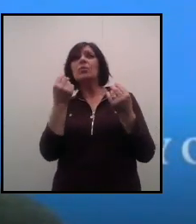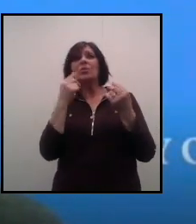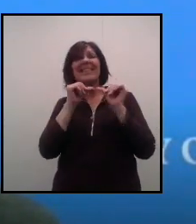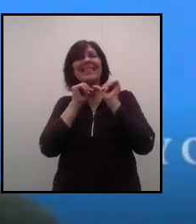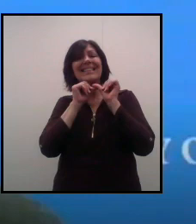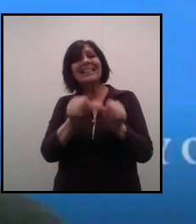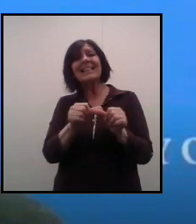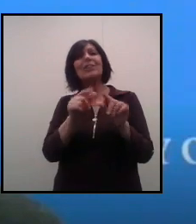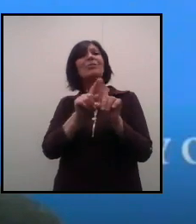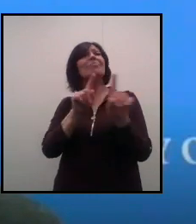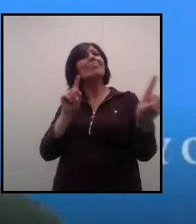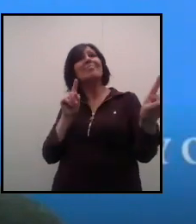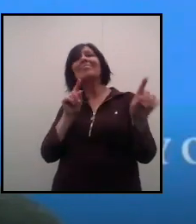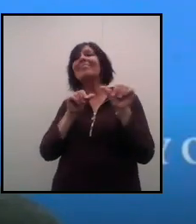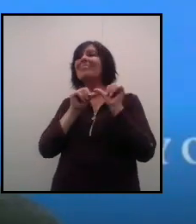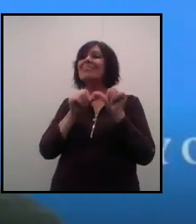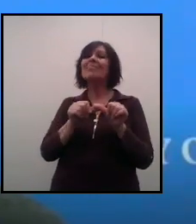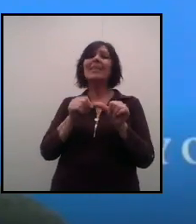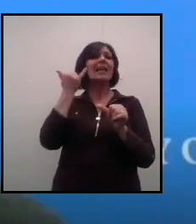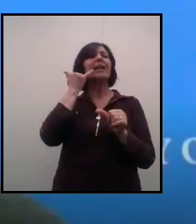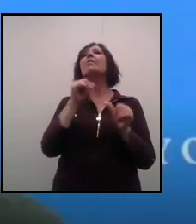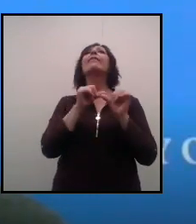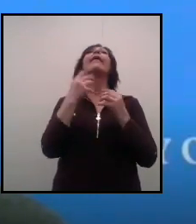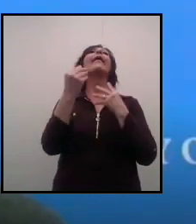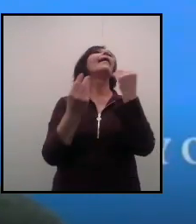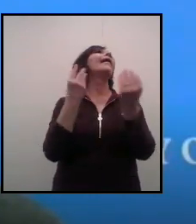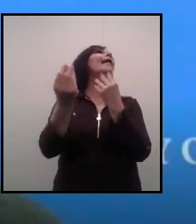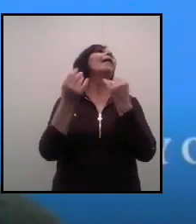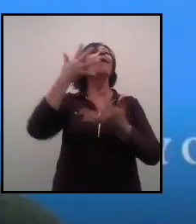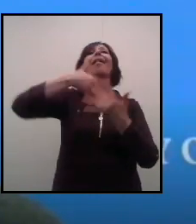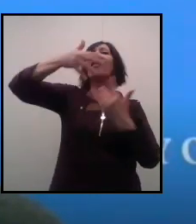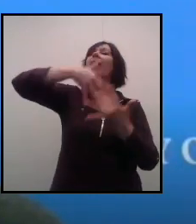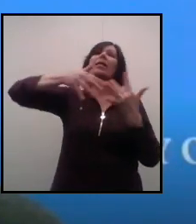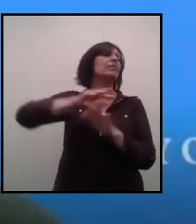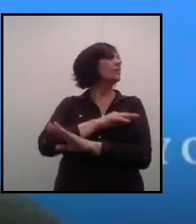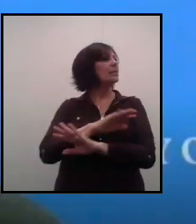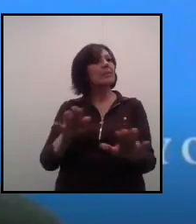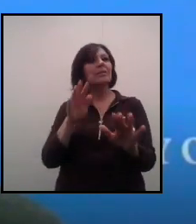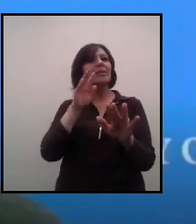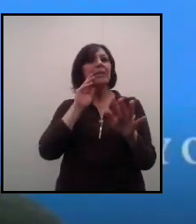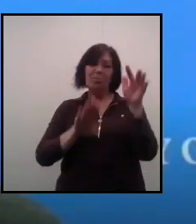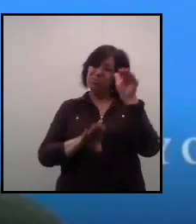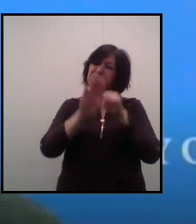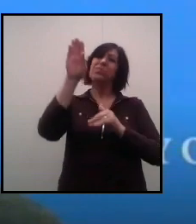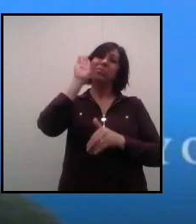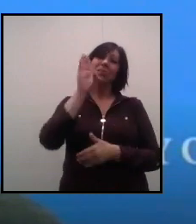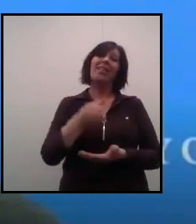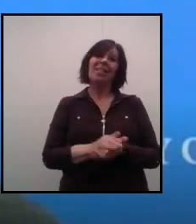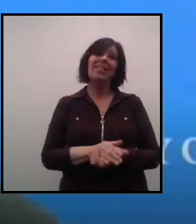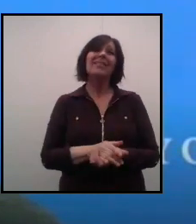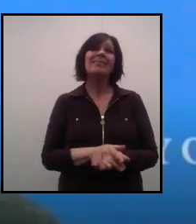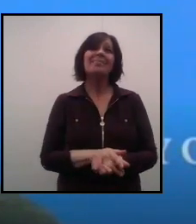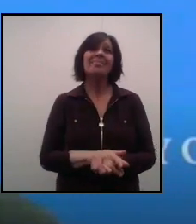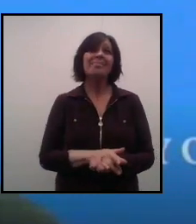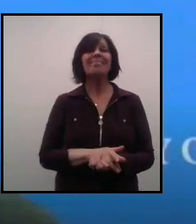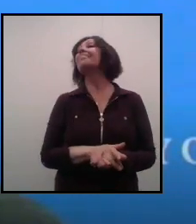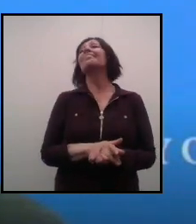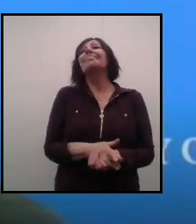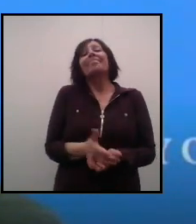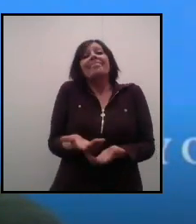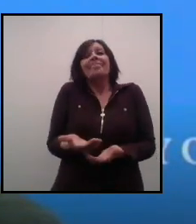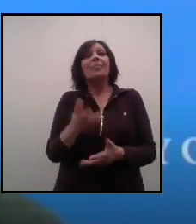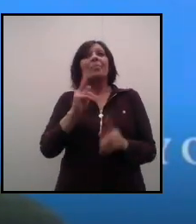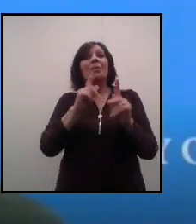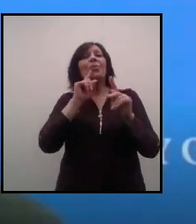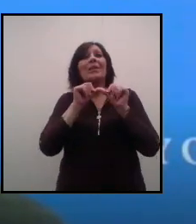social distancing. If we're constantly going into public and meeting other people we haven't seen, especially if we're not wearing our masks, then people are just going to continue to get